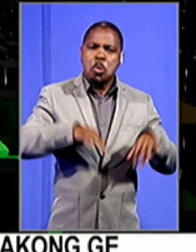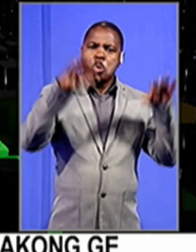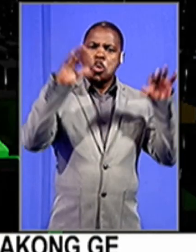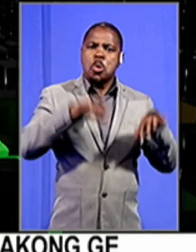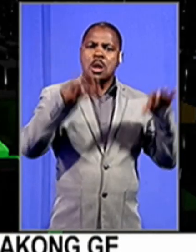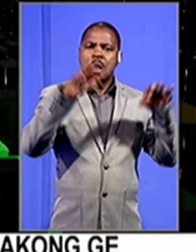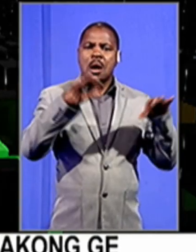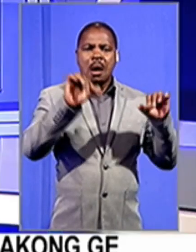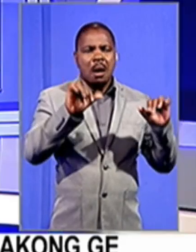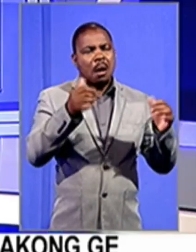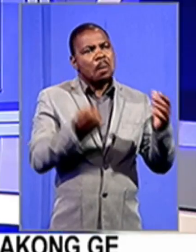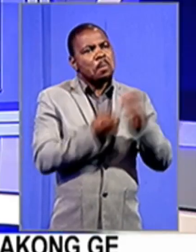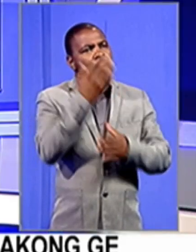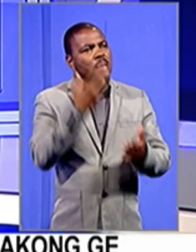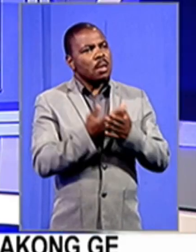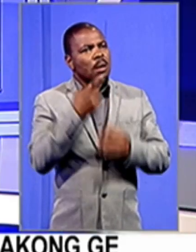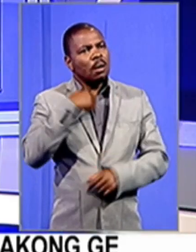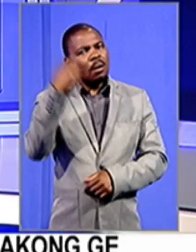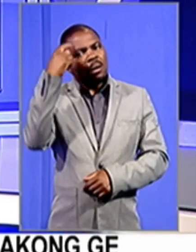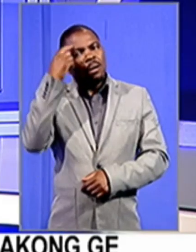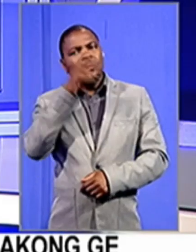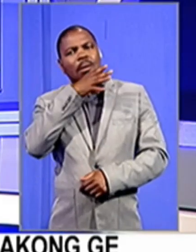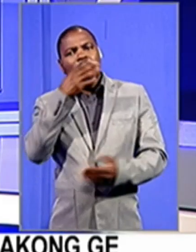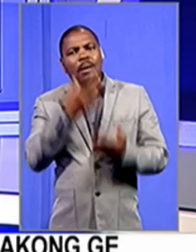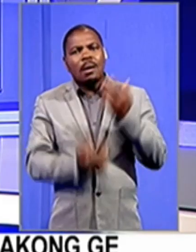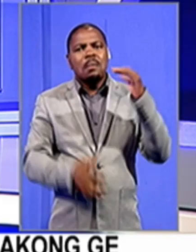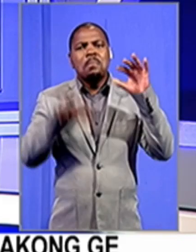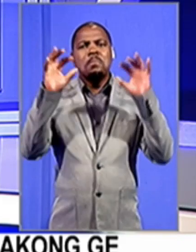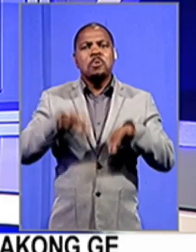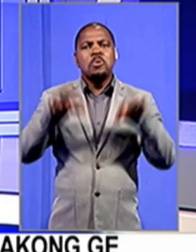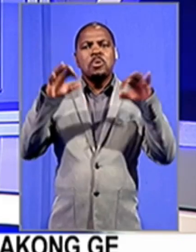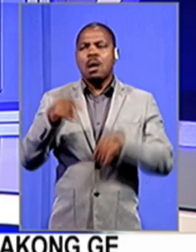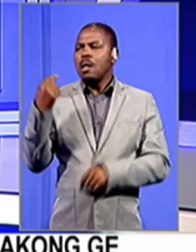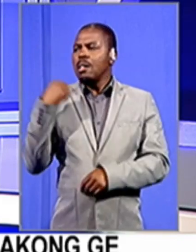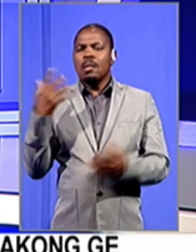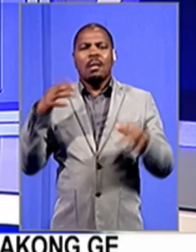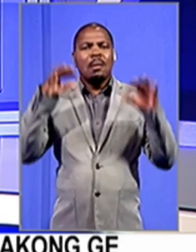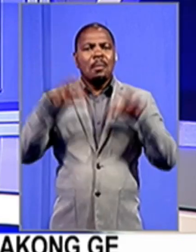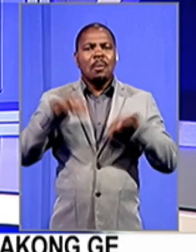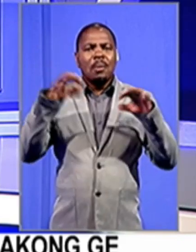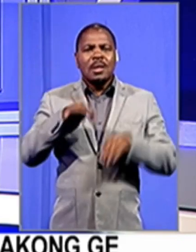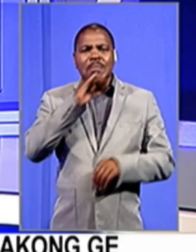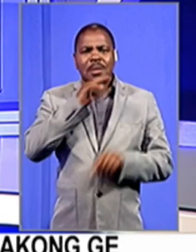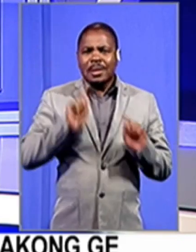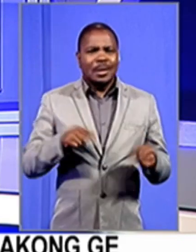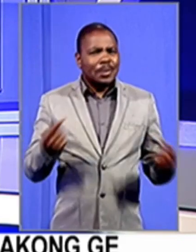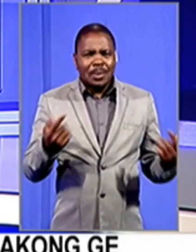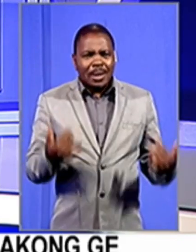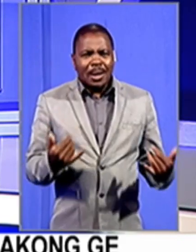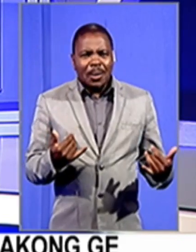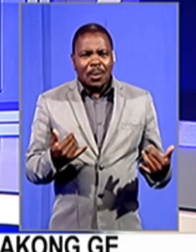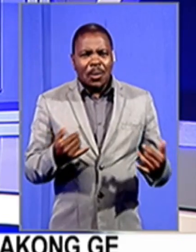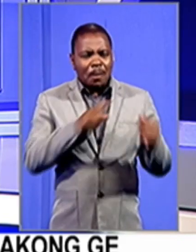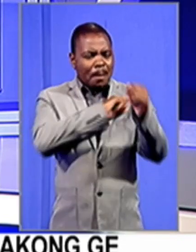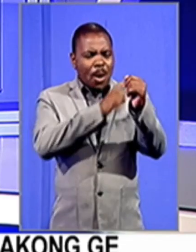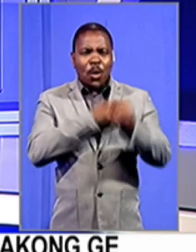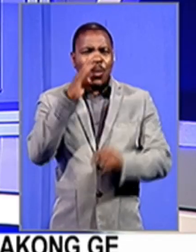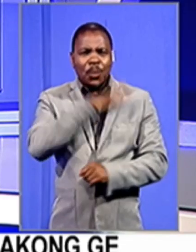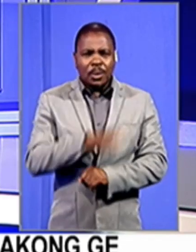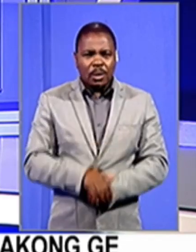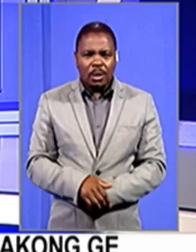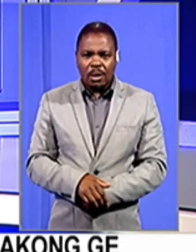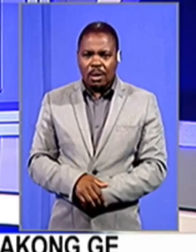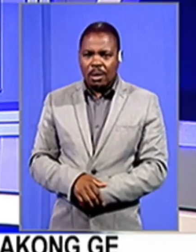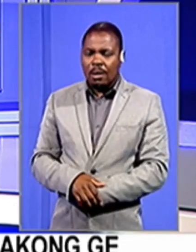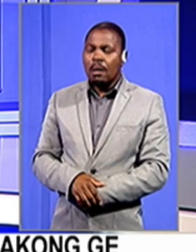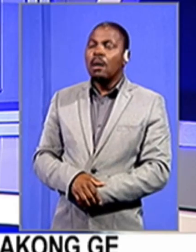mohlomong ka mokibelo re tla bona pula e tšhologa gore seo se ra gore ga go sa kgonega go neša pula na o neša